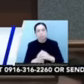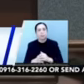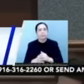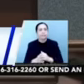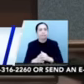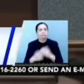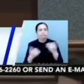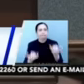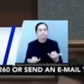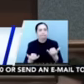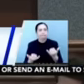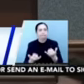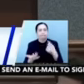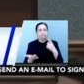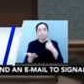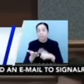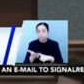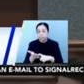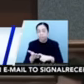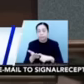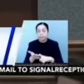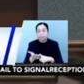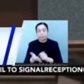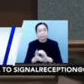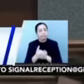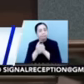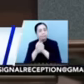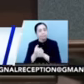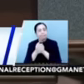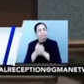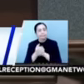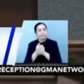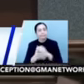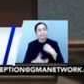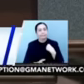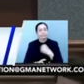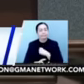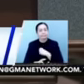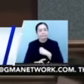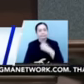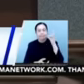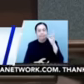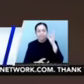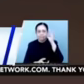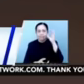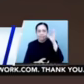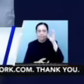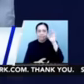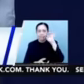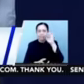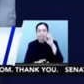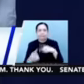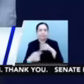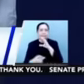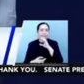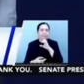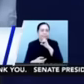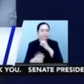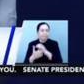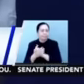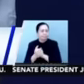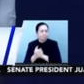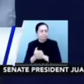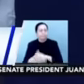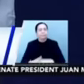hereby recognized. Congratulations, Senator Francis Chis Escudero. Kasama ni Escudero